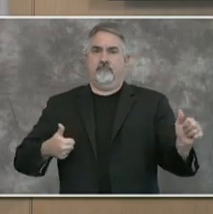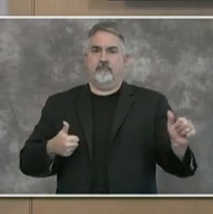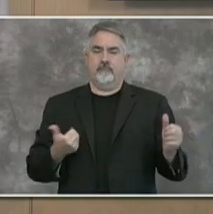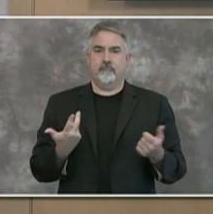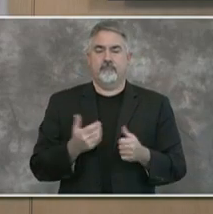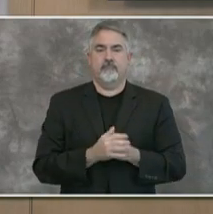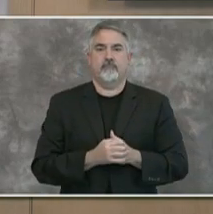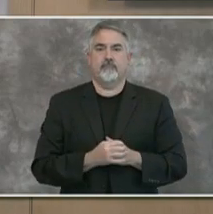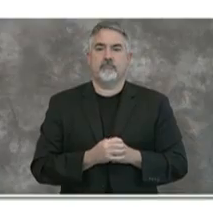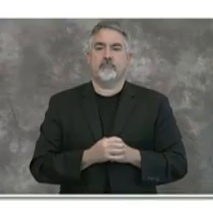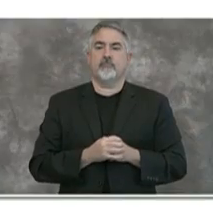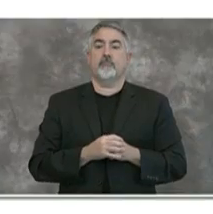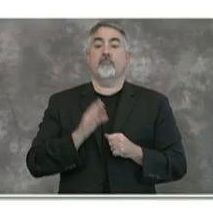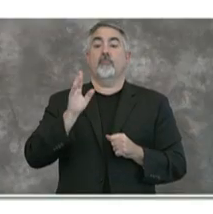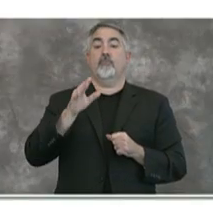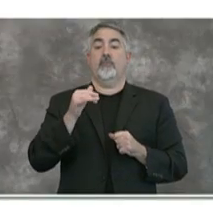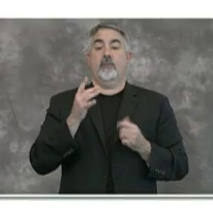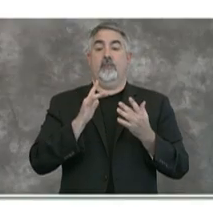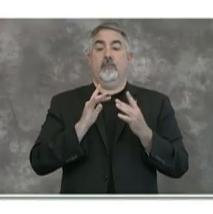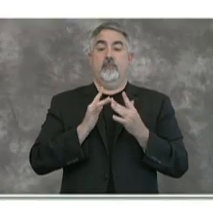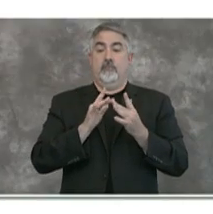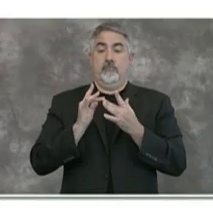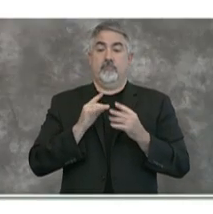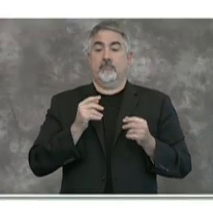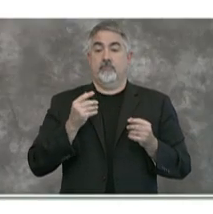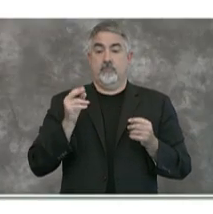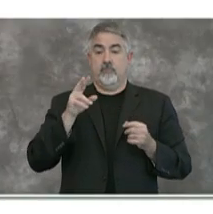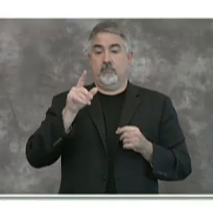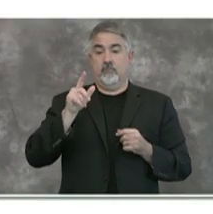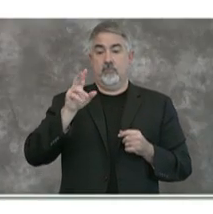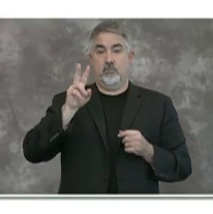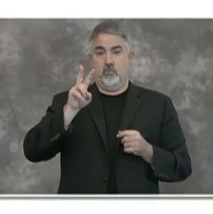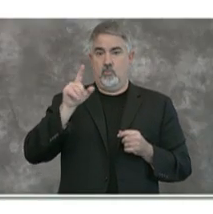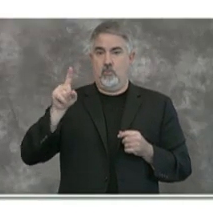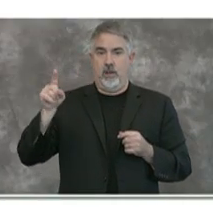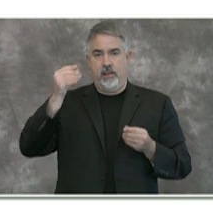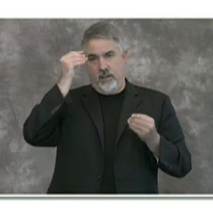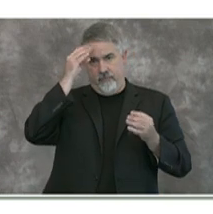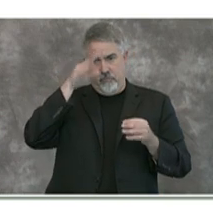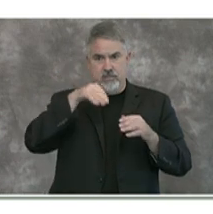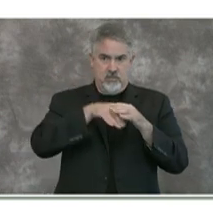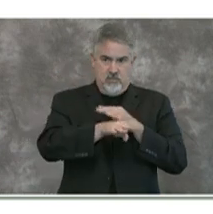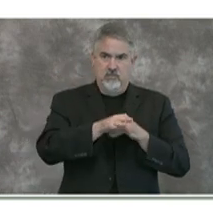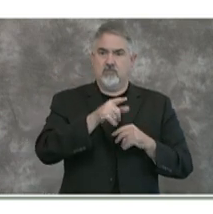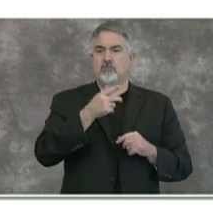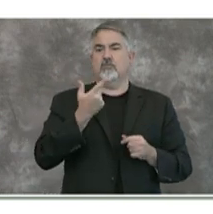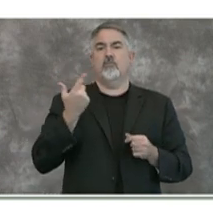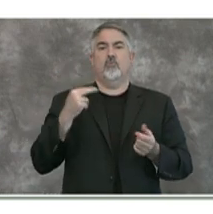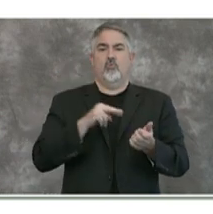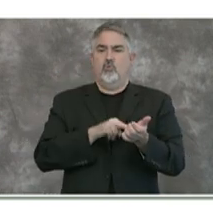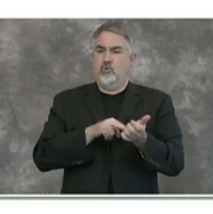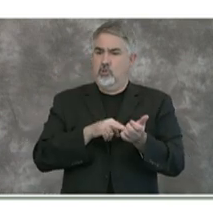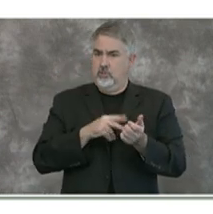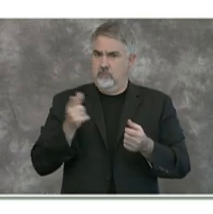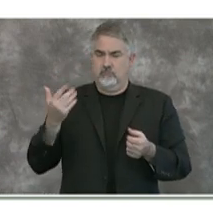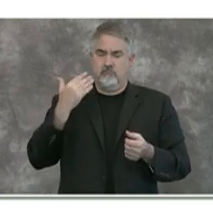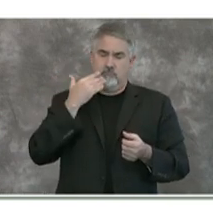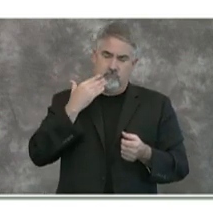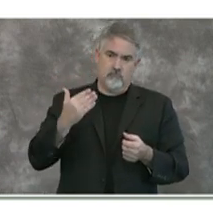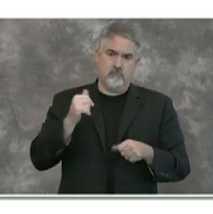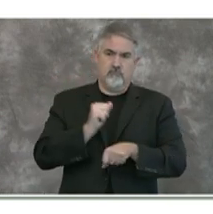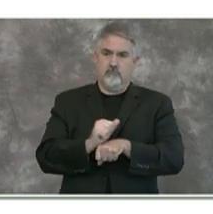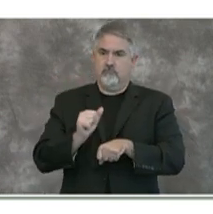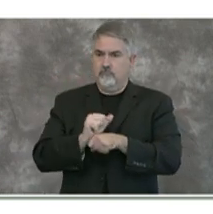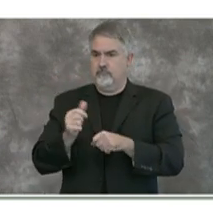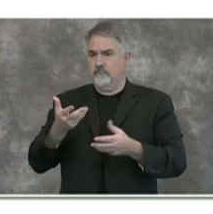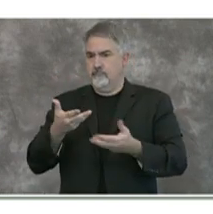continue. Nurse triage line 211 continues to do an outstanding job for us. Epi calls, hygiene kits, hand washing stations, and